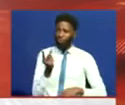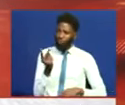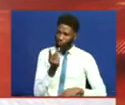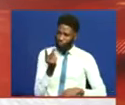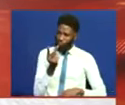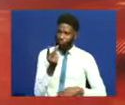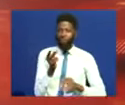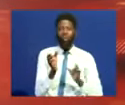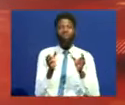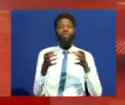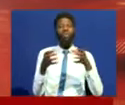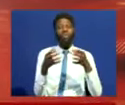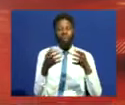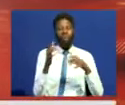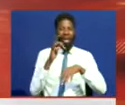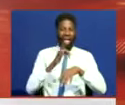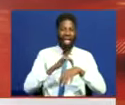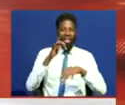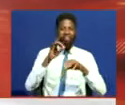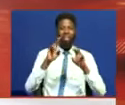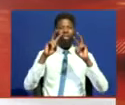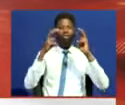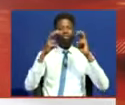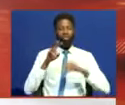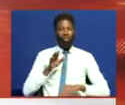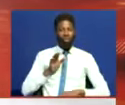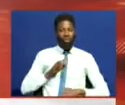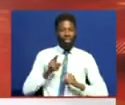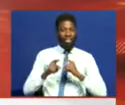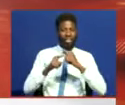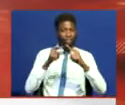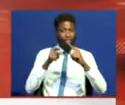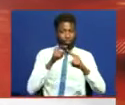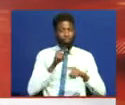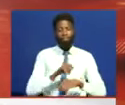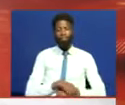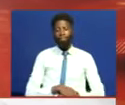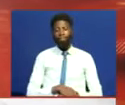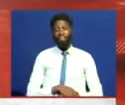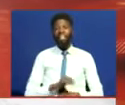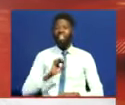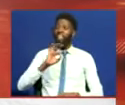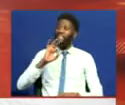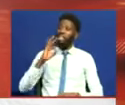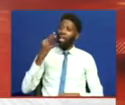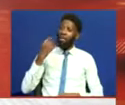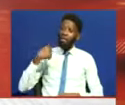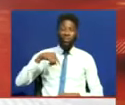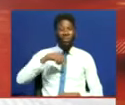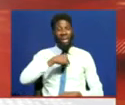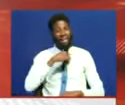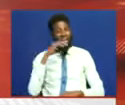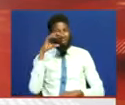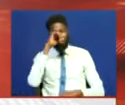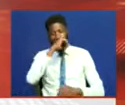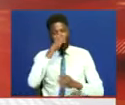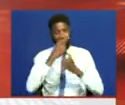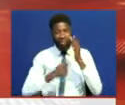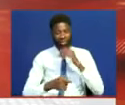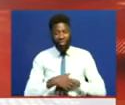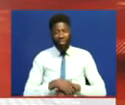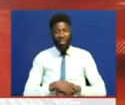femicide. What else are we lacking? Proper statistics. I think our colleague from FIDA was